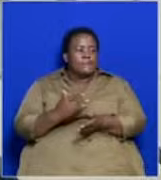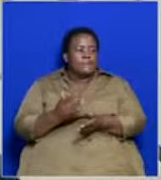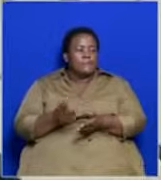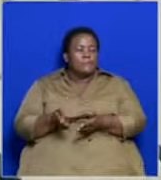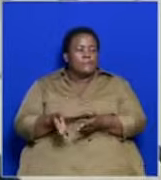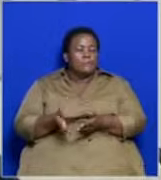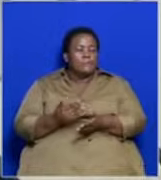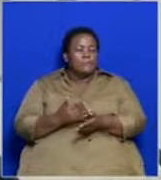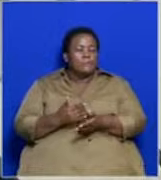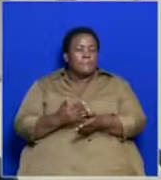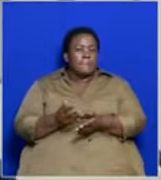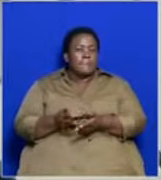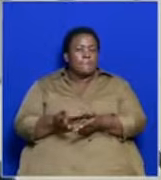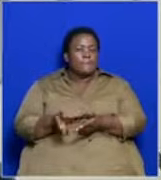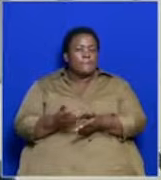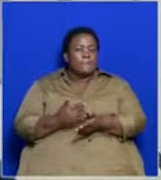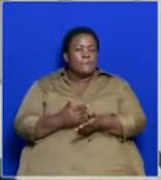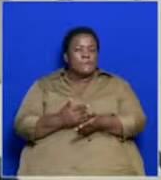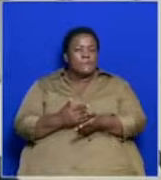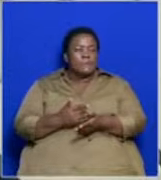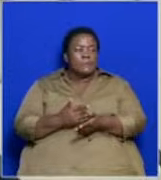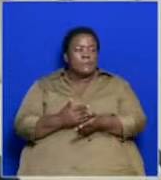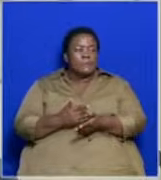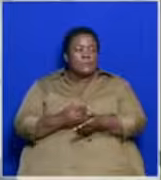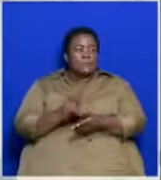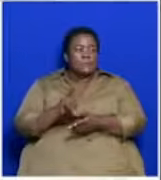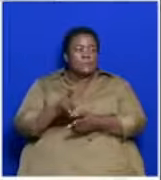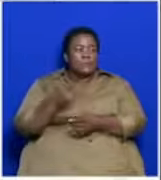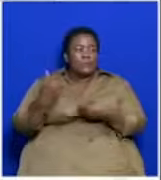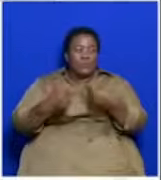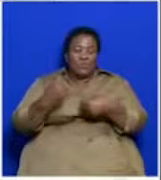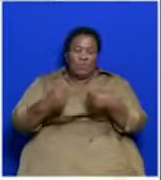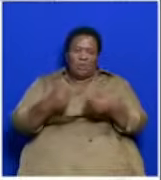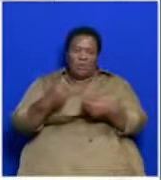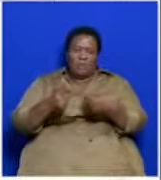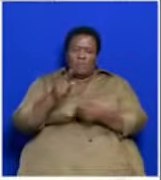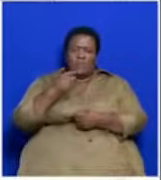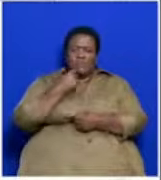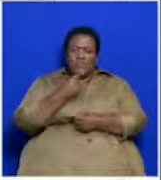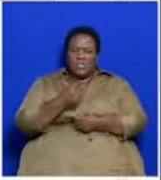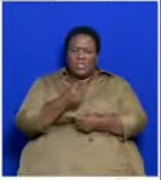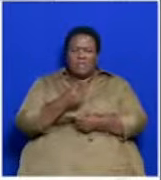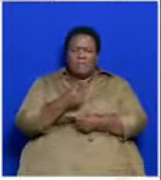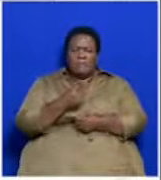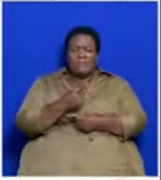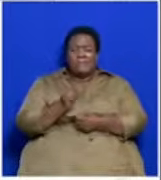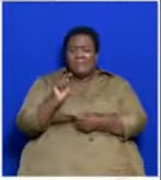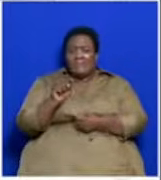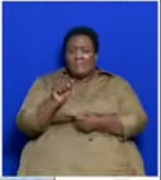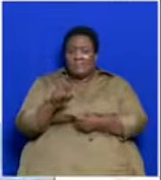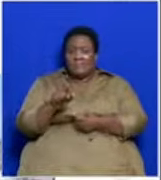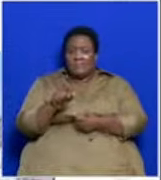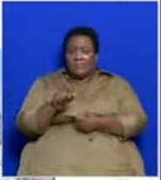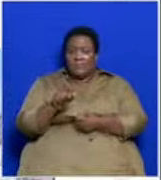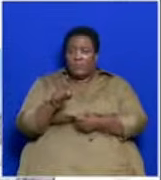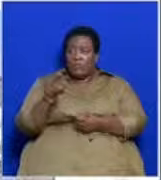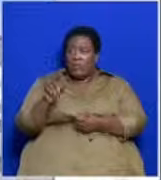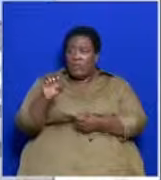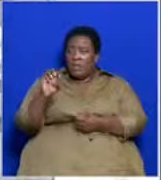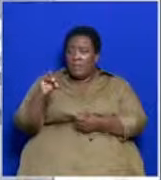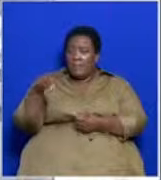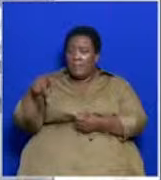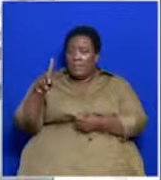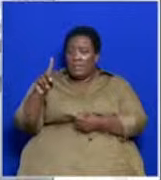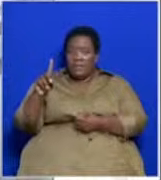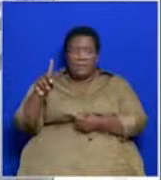are these the vehicles that you say you understand them to have been driving? Yeah.